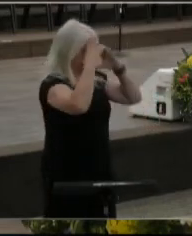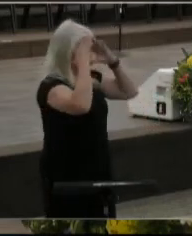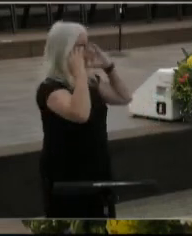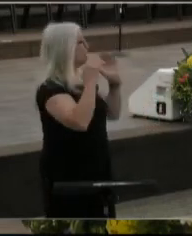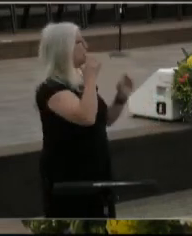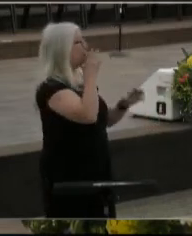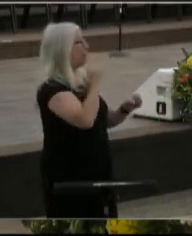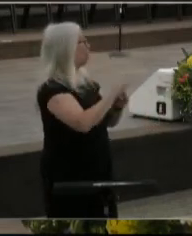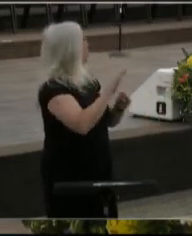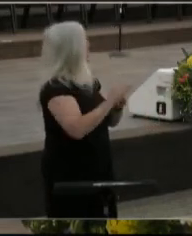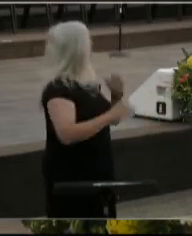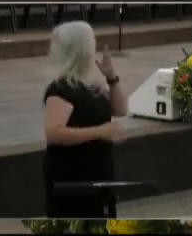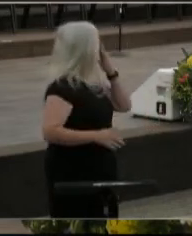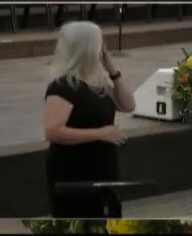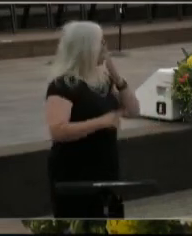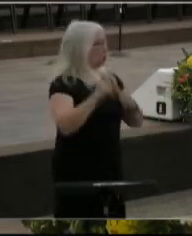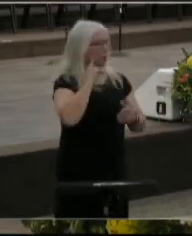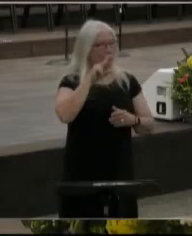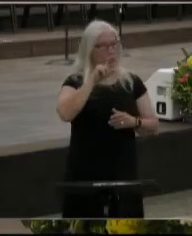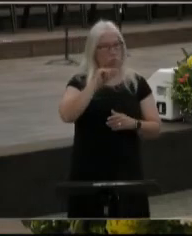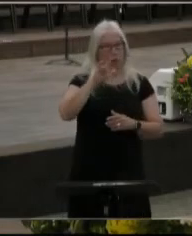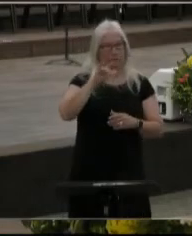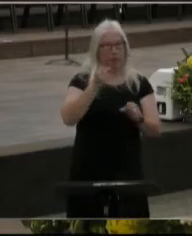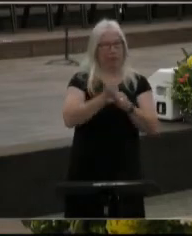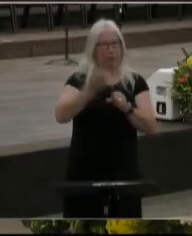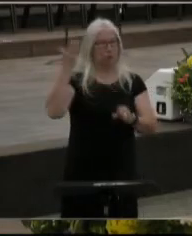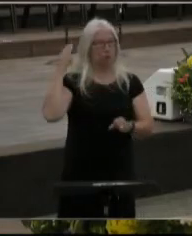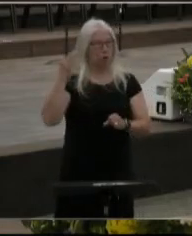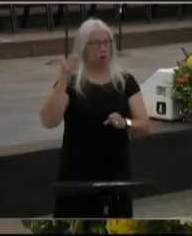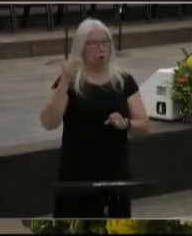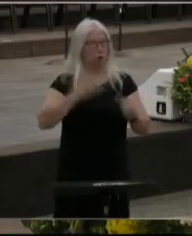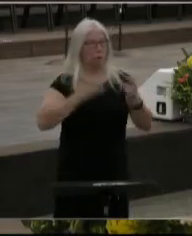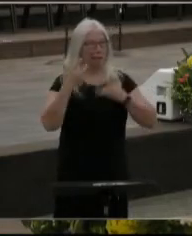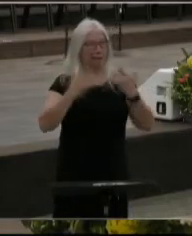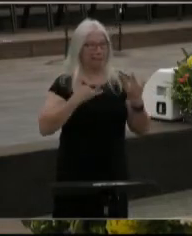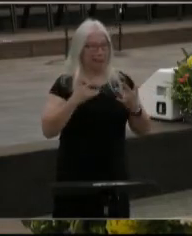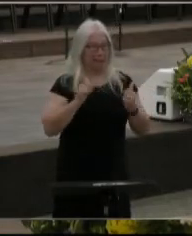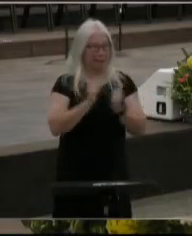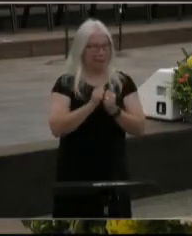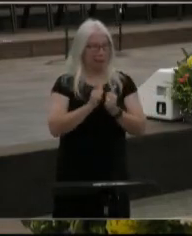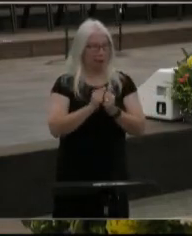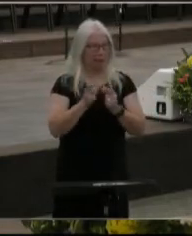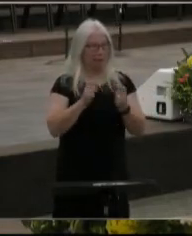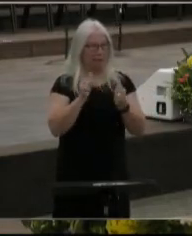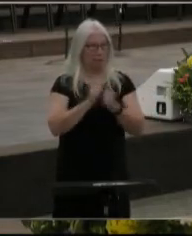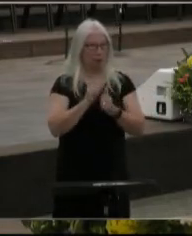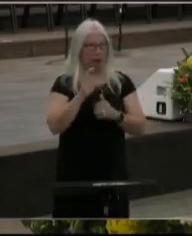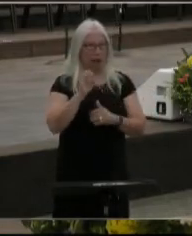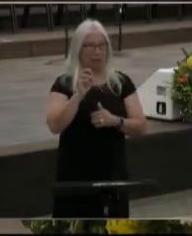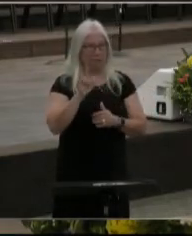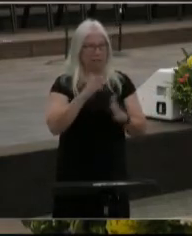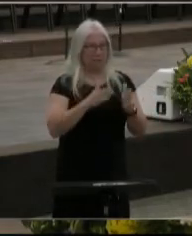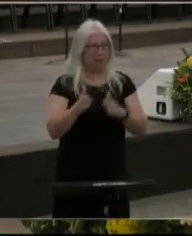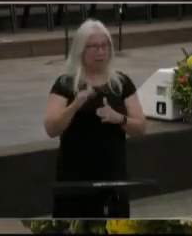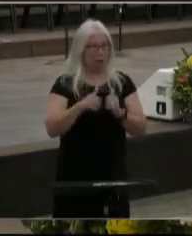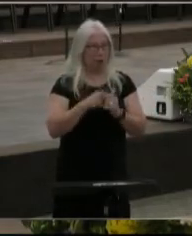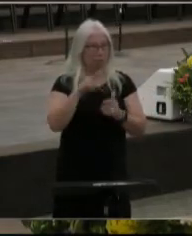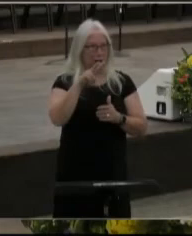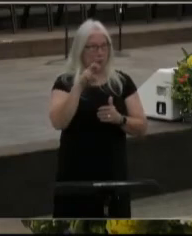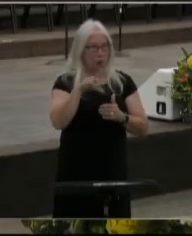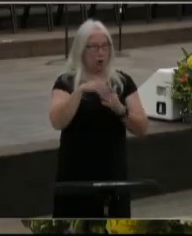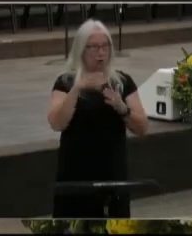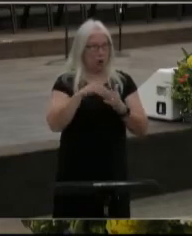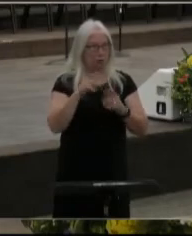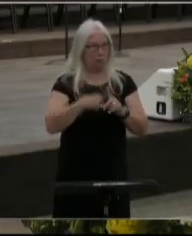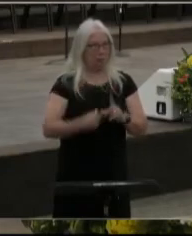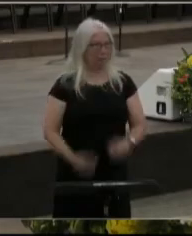ain't old enough for this. Did y'all ever think 25 years ago that we'd be excited that we got a deal on our cell phone plan and all we're paying is $200